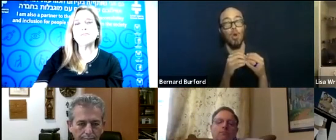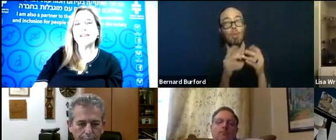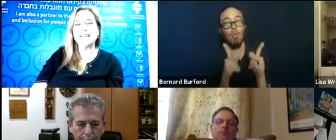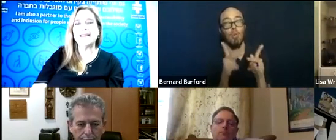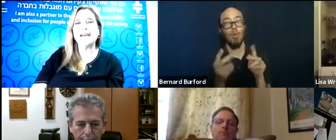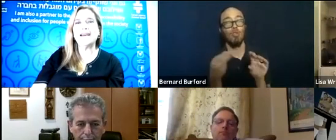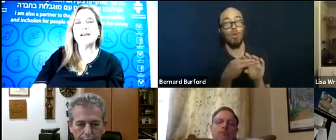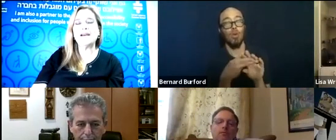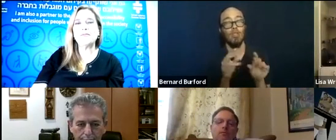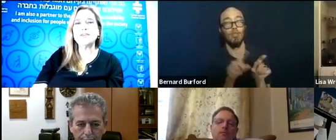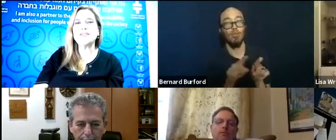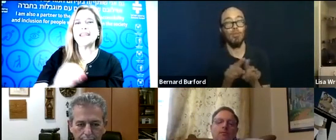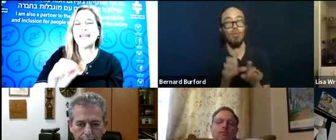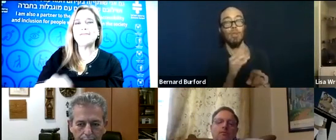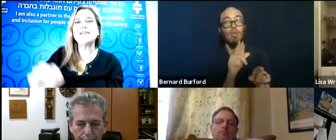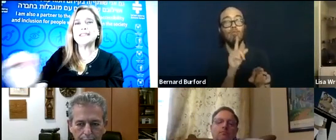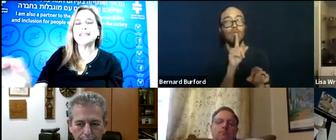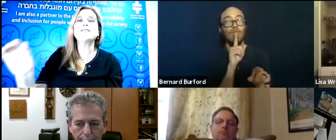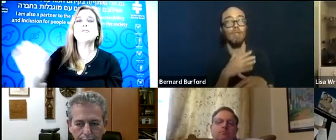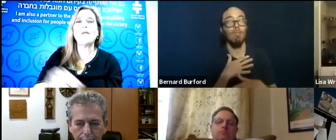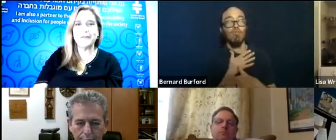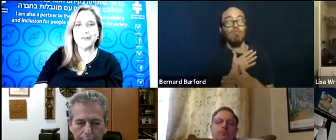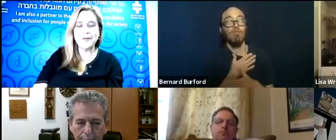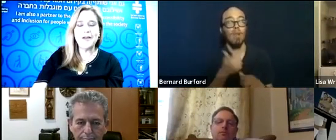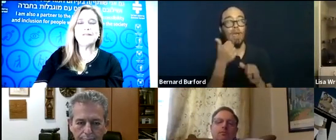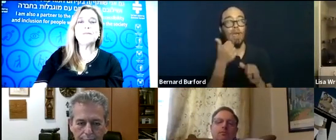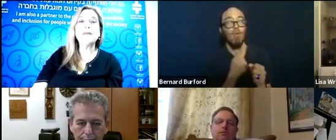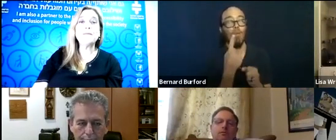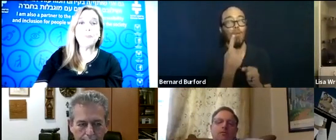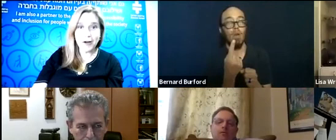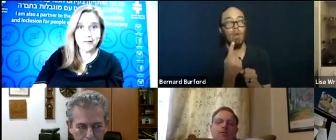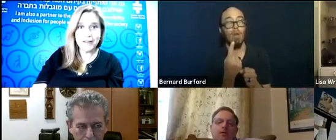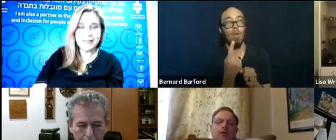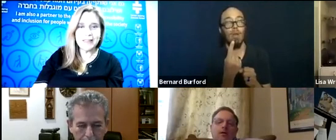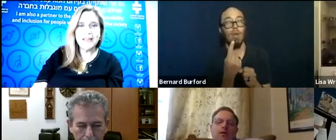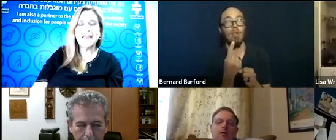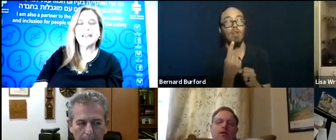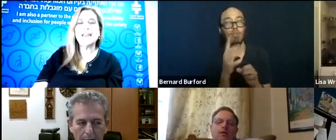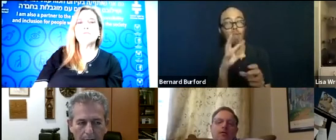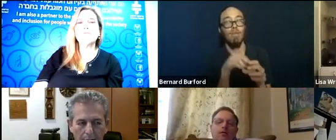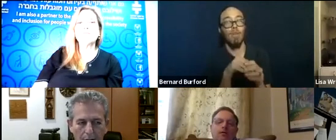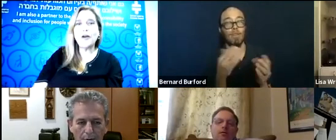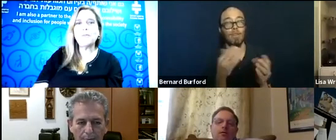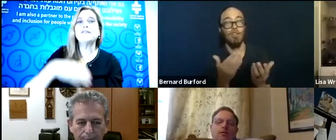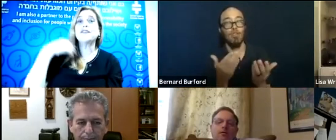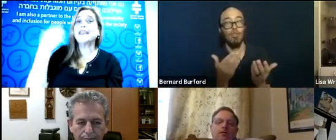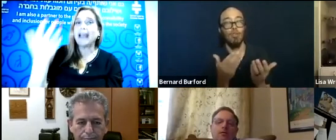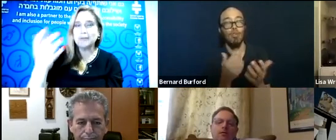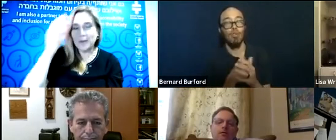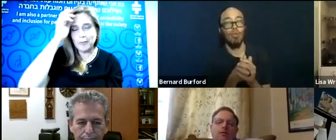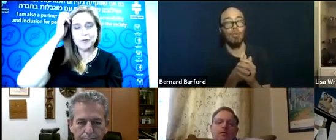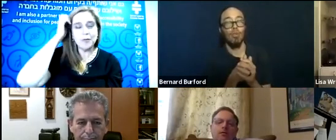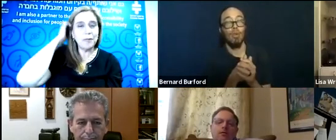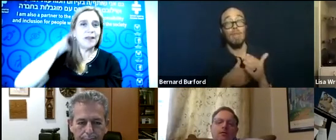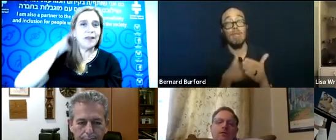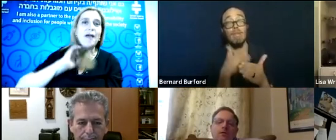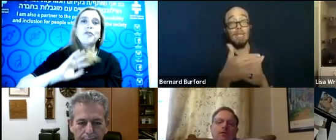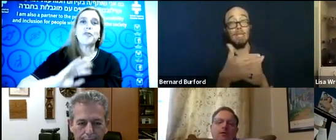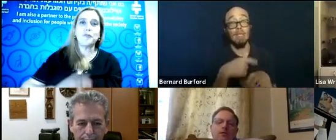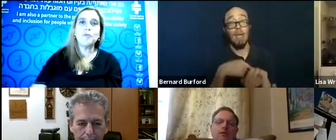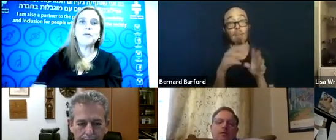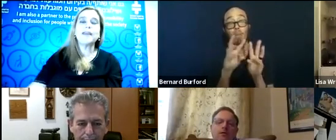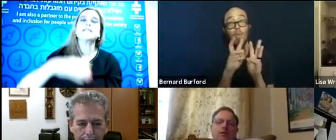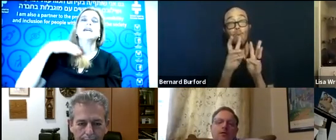really, really appreciate every single one of you for being part of this. And I really hope that for the next one, which will be in